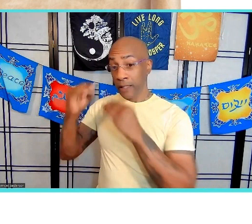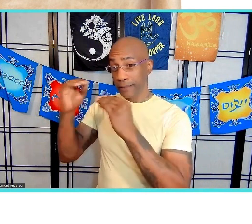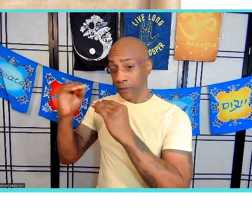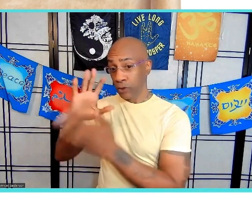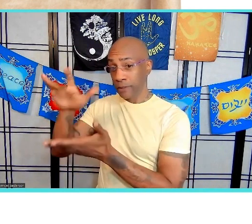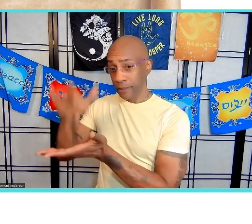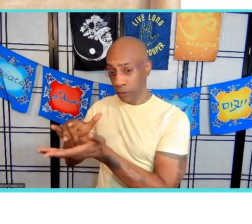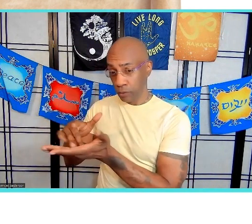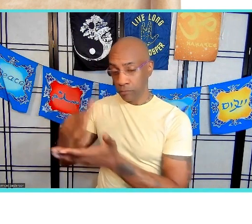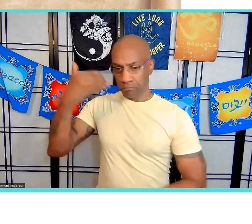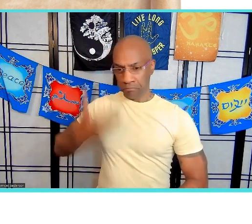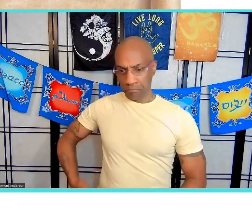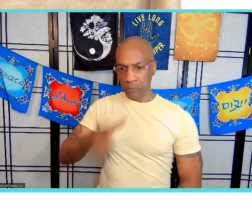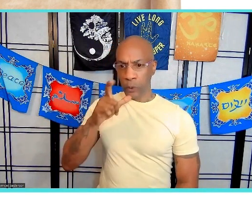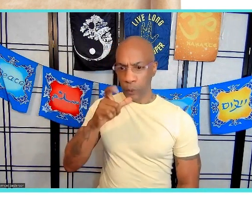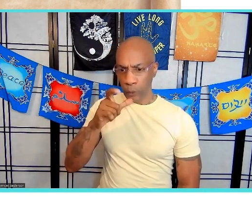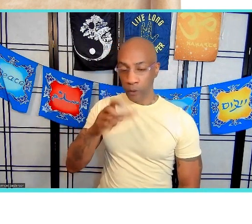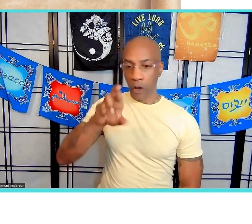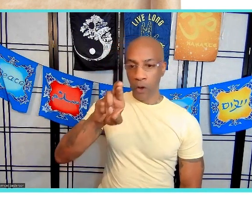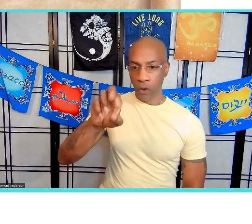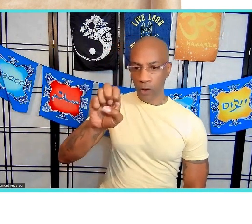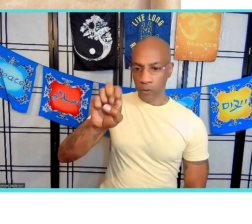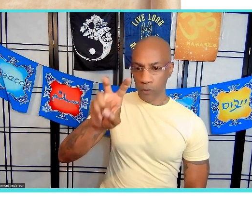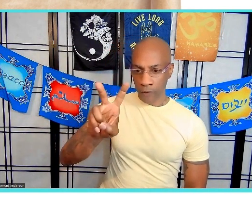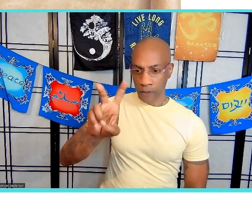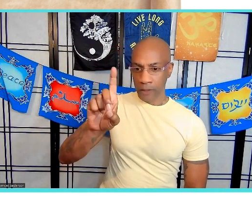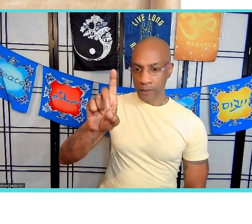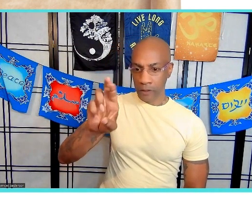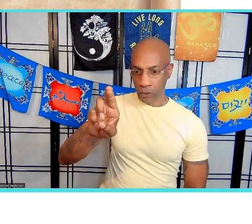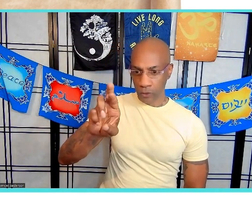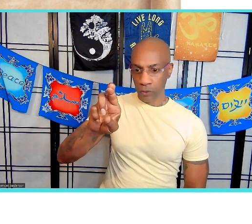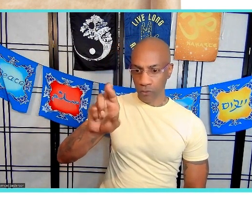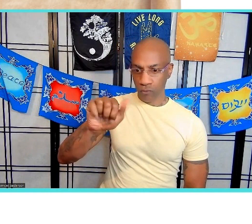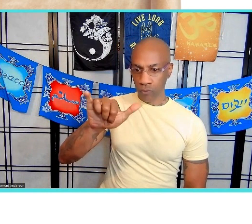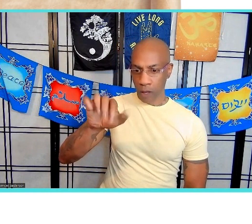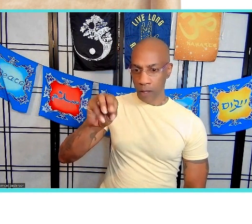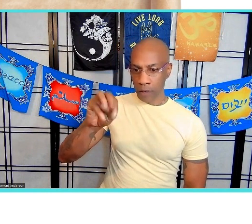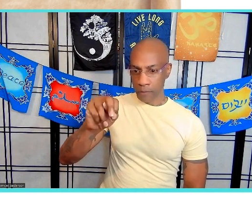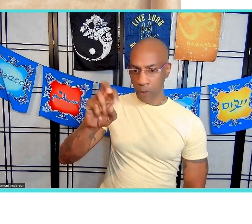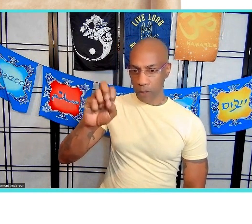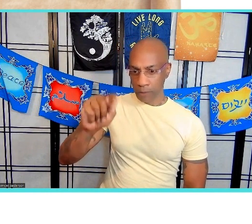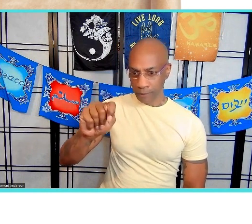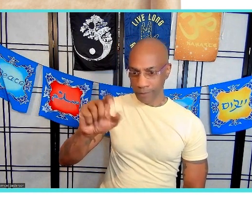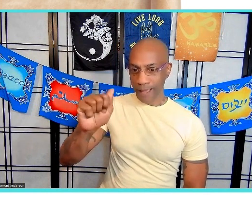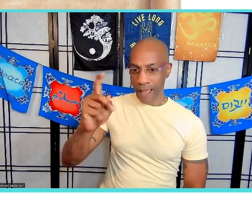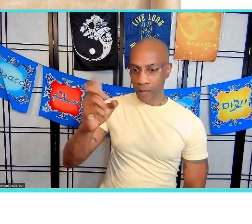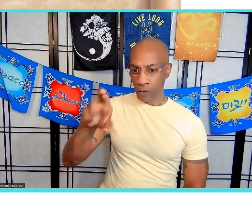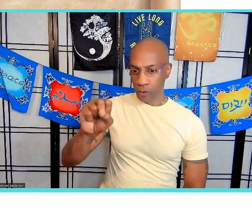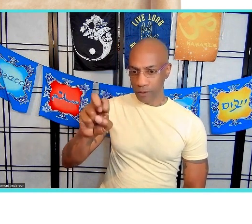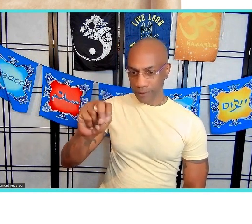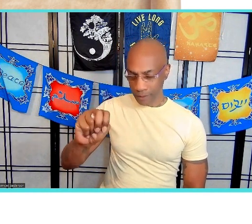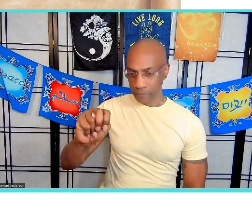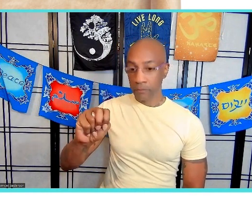Living teaching center. I am Reverend Dr. Raymont Anderson. I am the